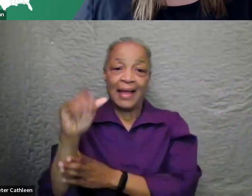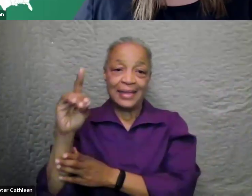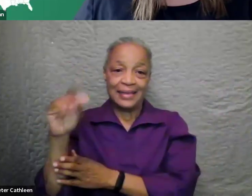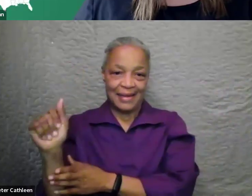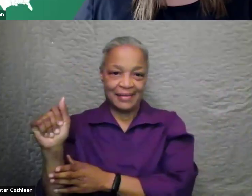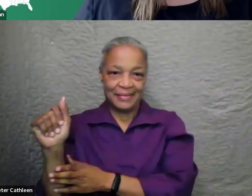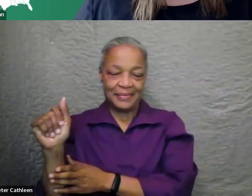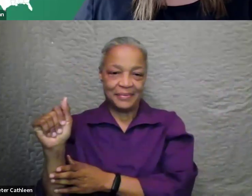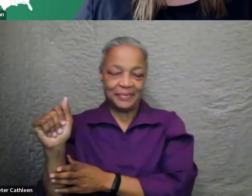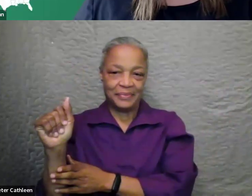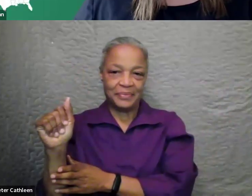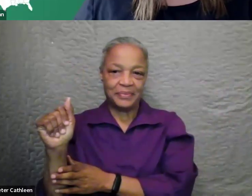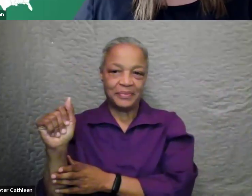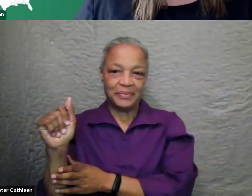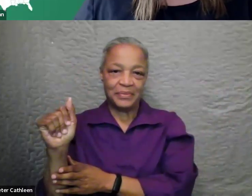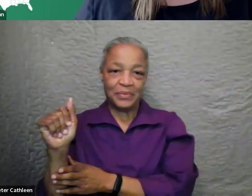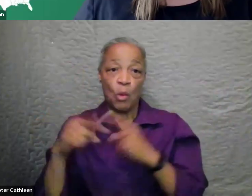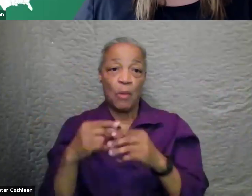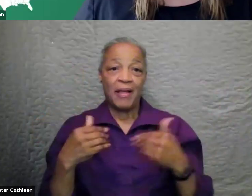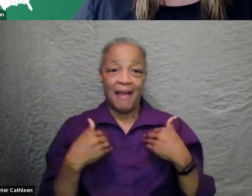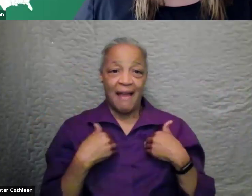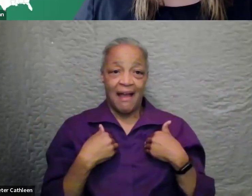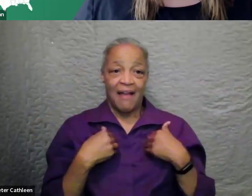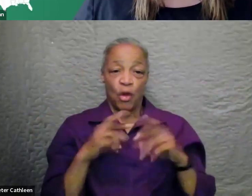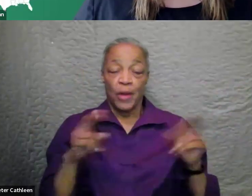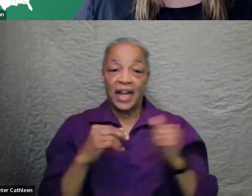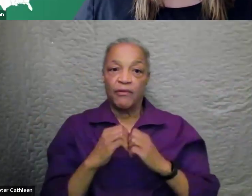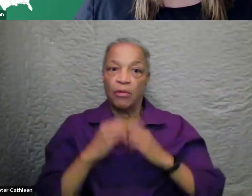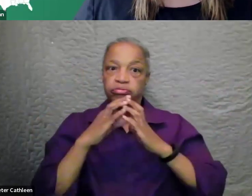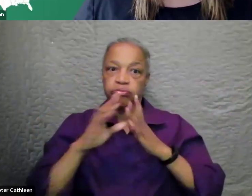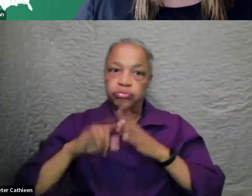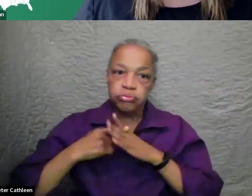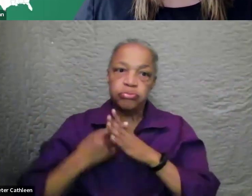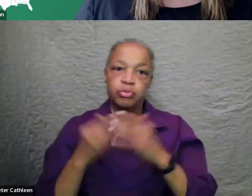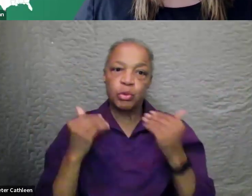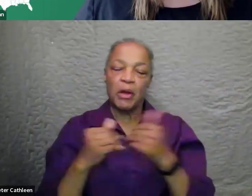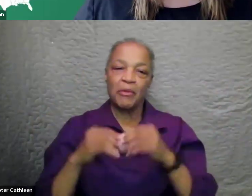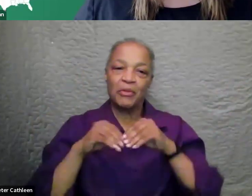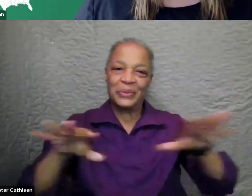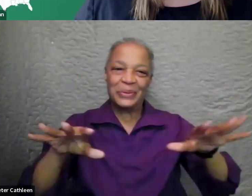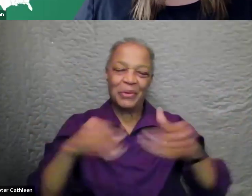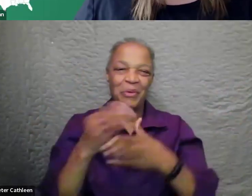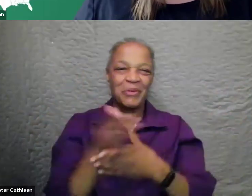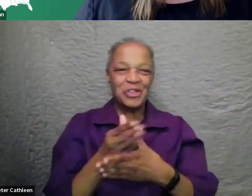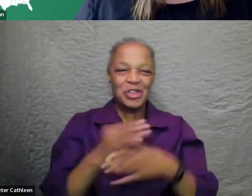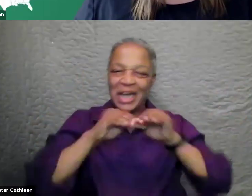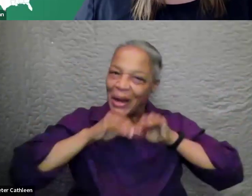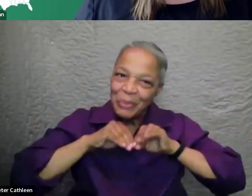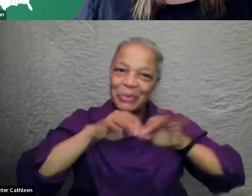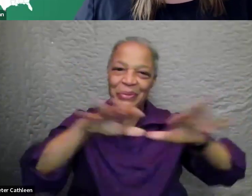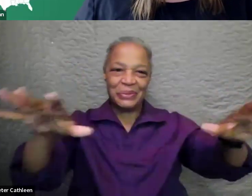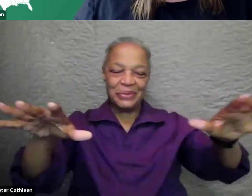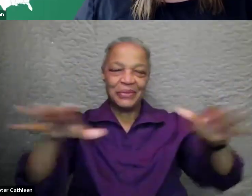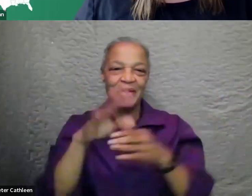Act. And so as soon as we have that ready for launch, we'll be sharing it widely. So that will